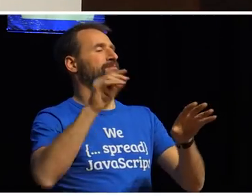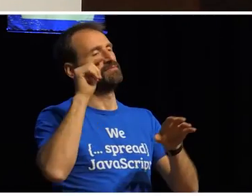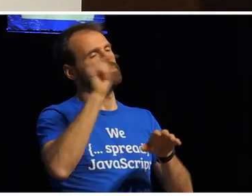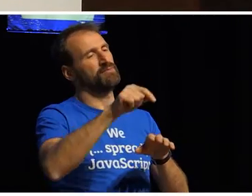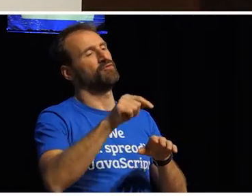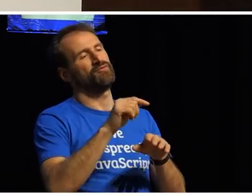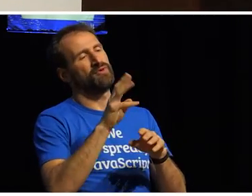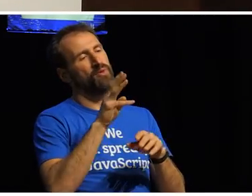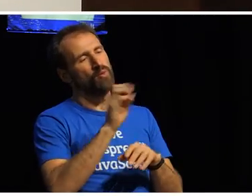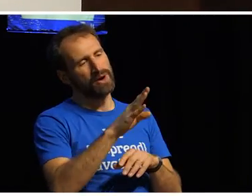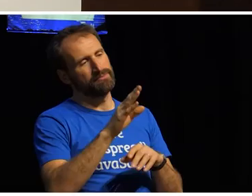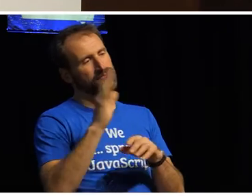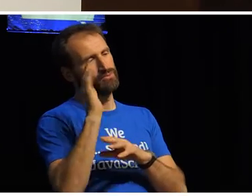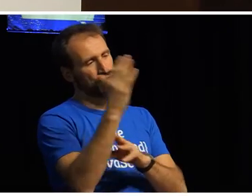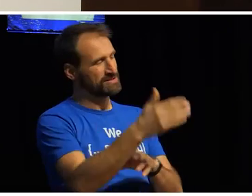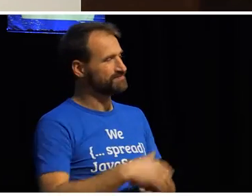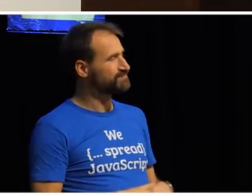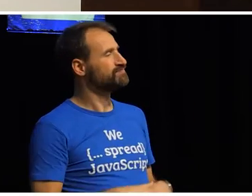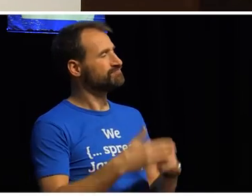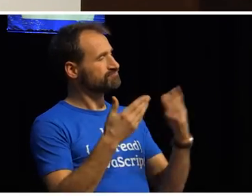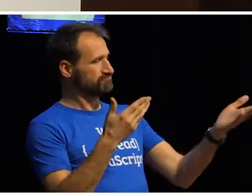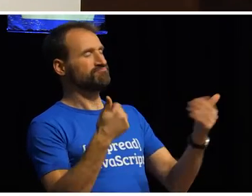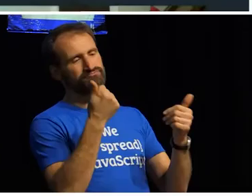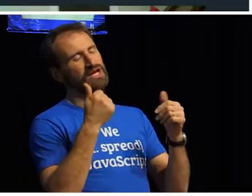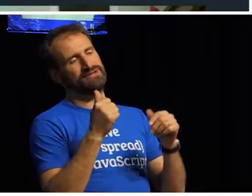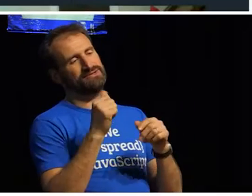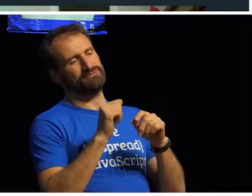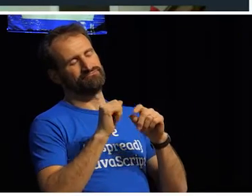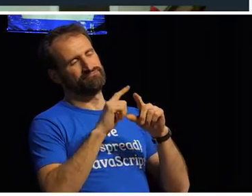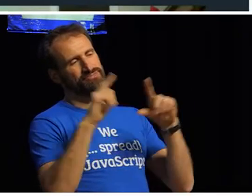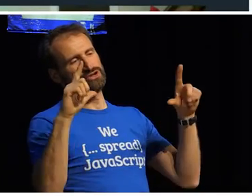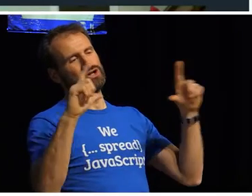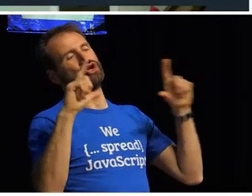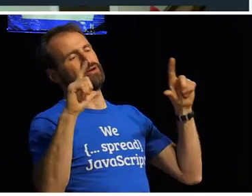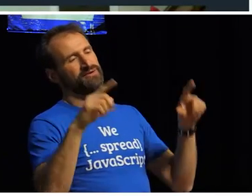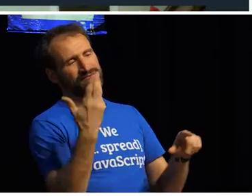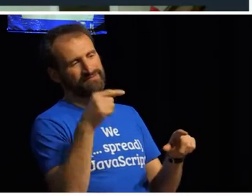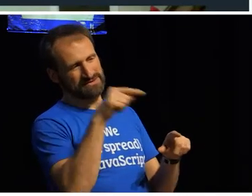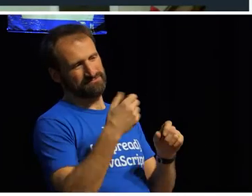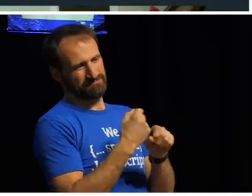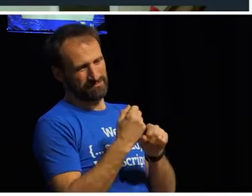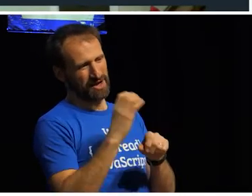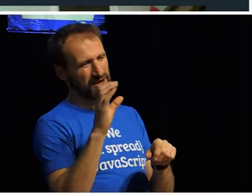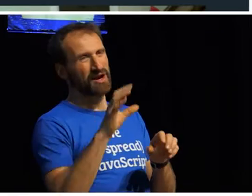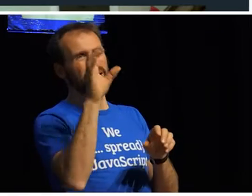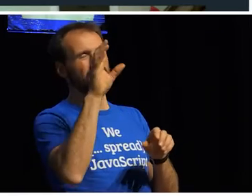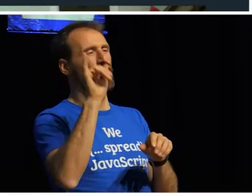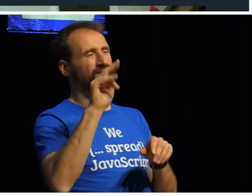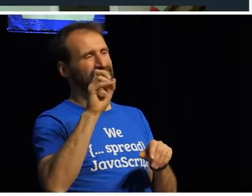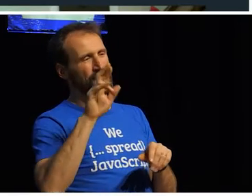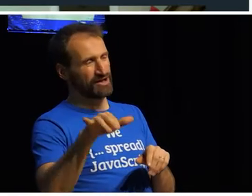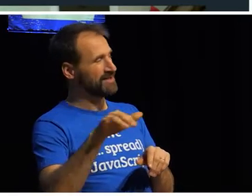So that's actually a screenshot of what it is. And I have actually a recent